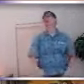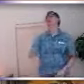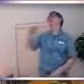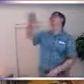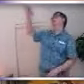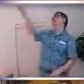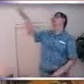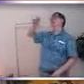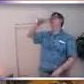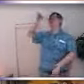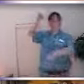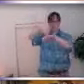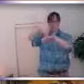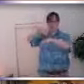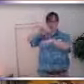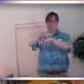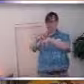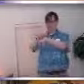Let's take a deep breath.